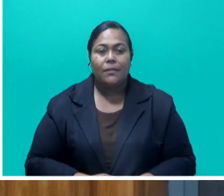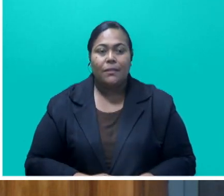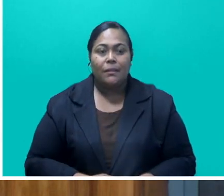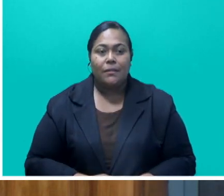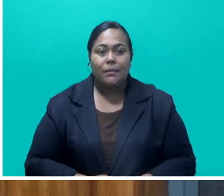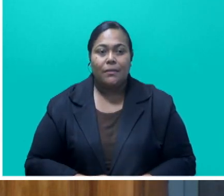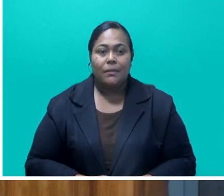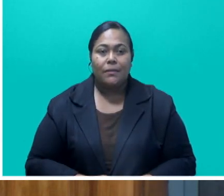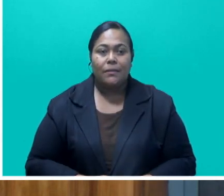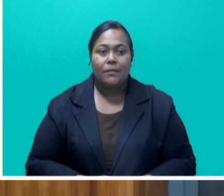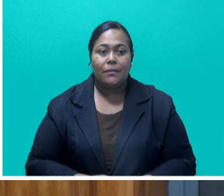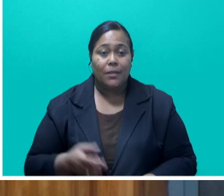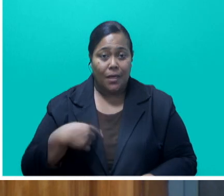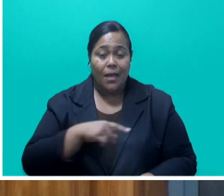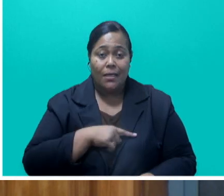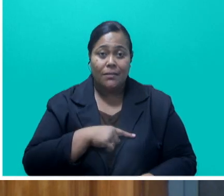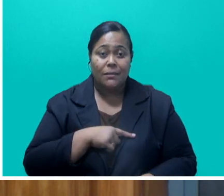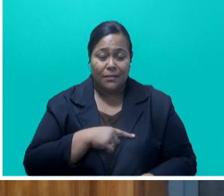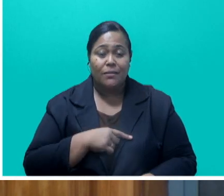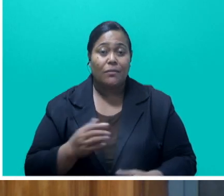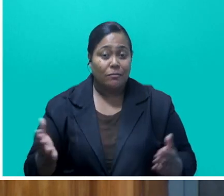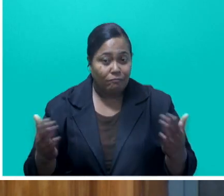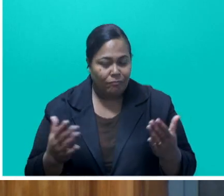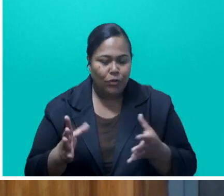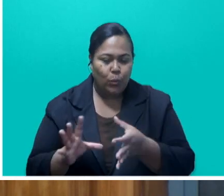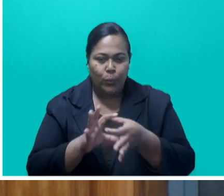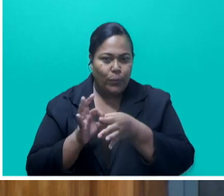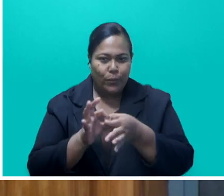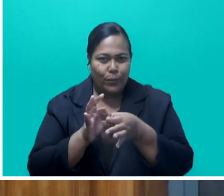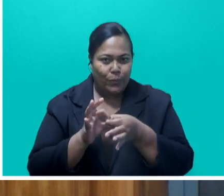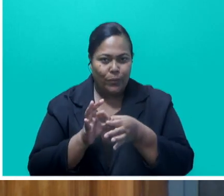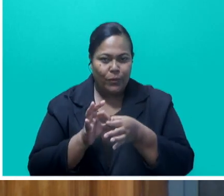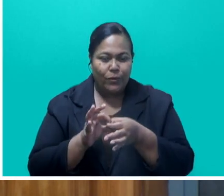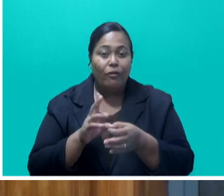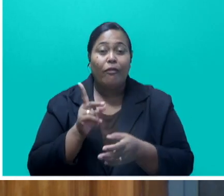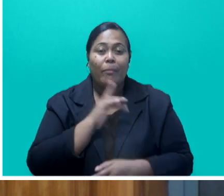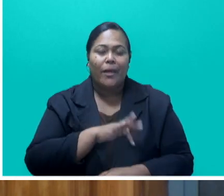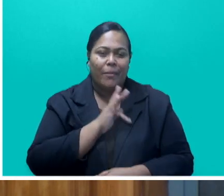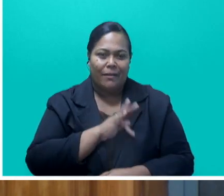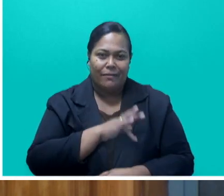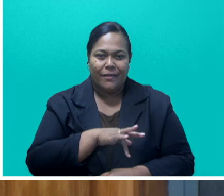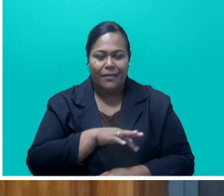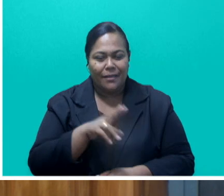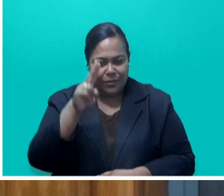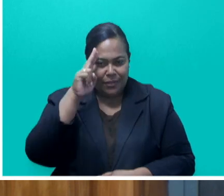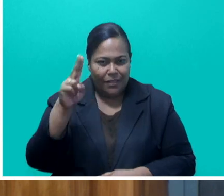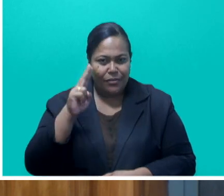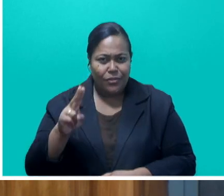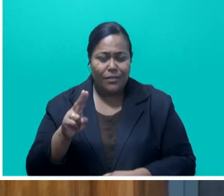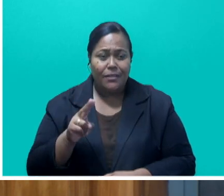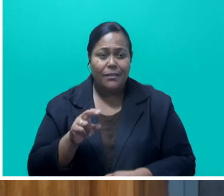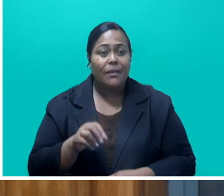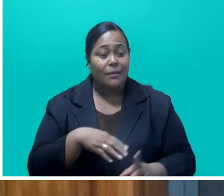remain united for the sake of our beloved nation. His Excellency's address also clearly